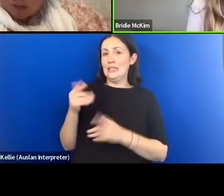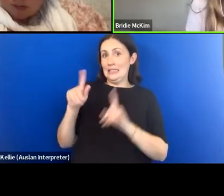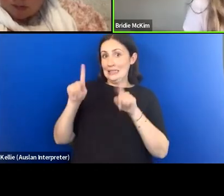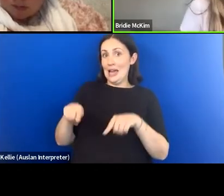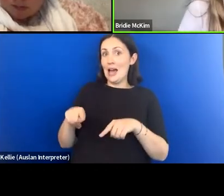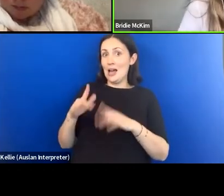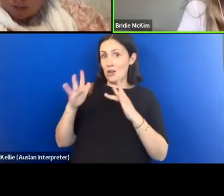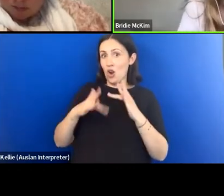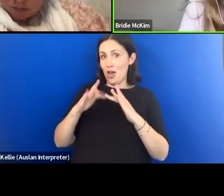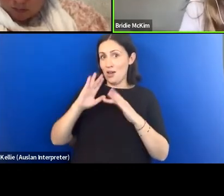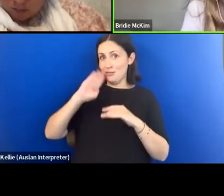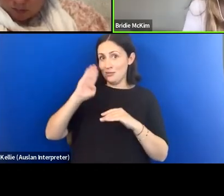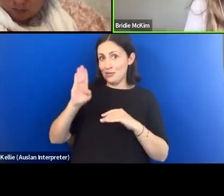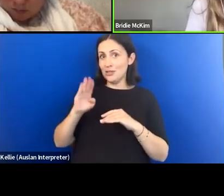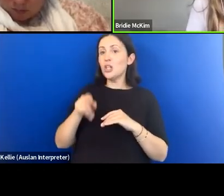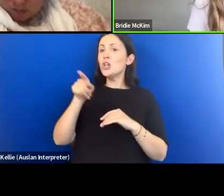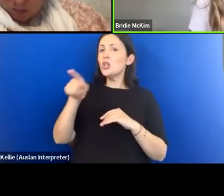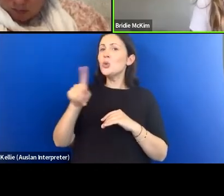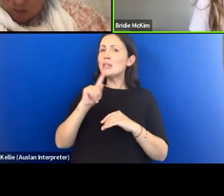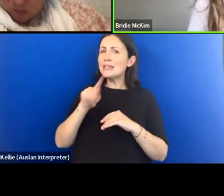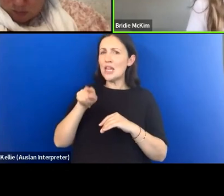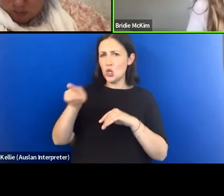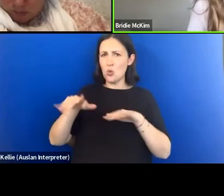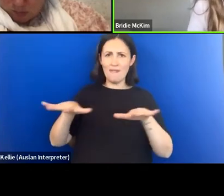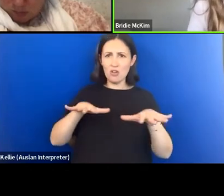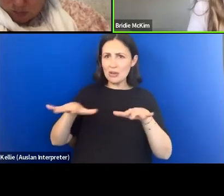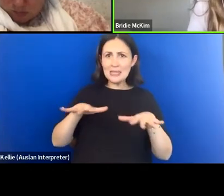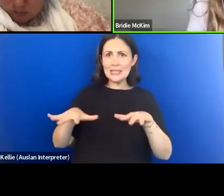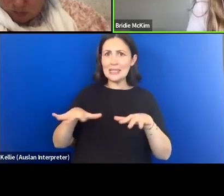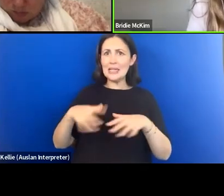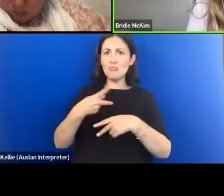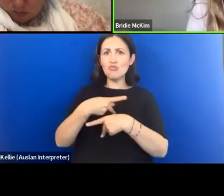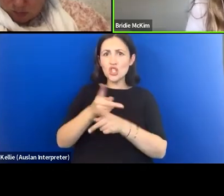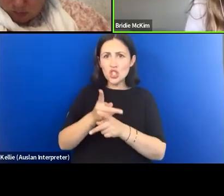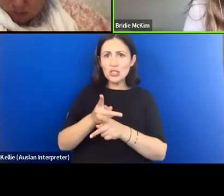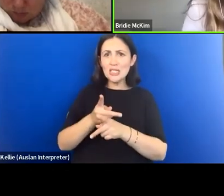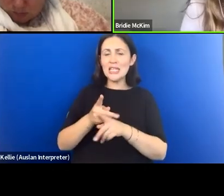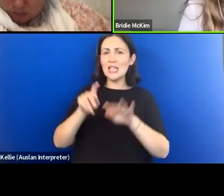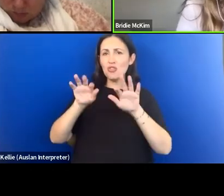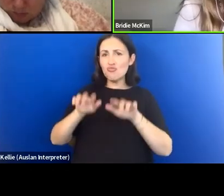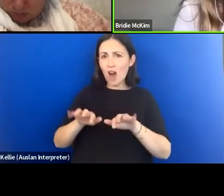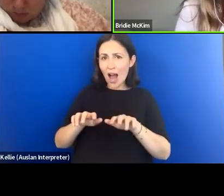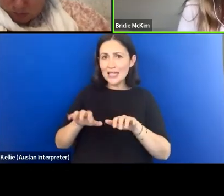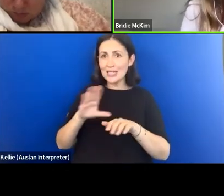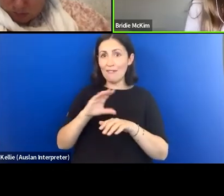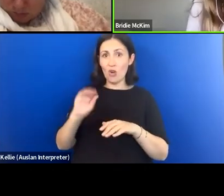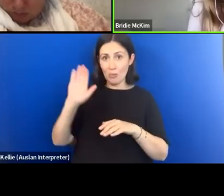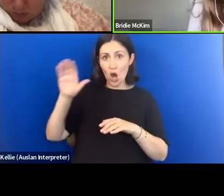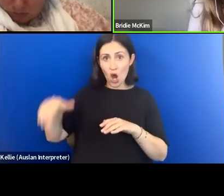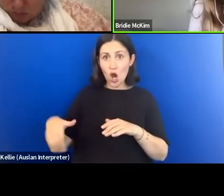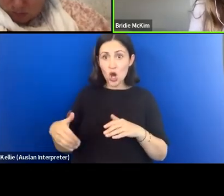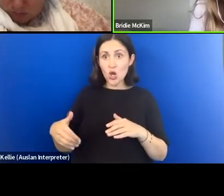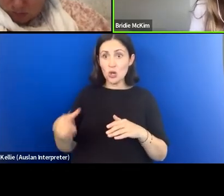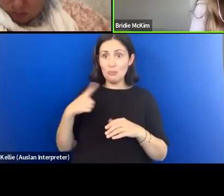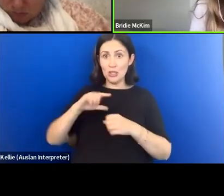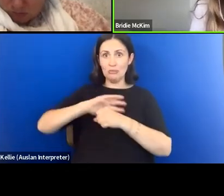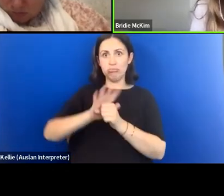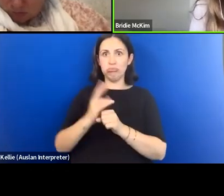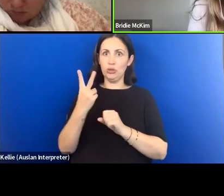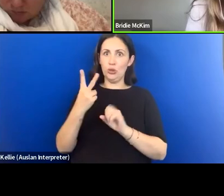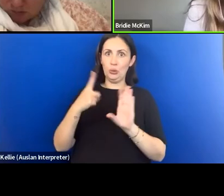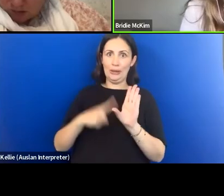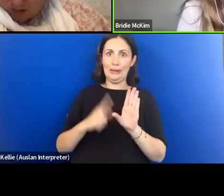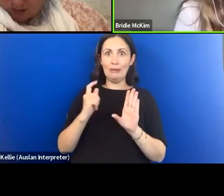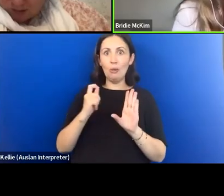still been very busy producing and writing from home within this 2-year pandemic we're living